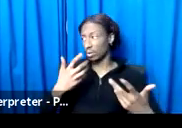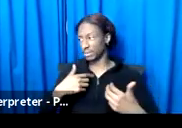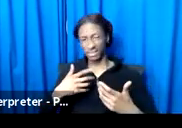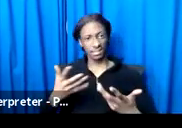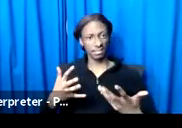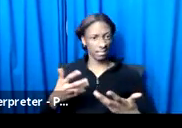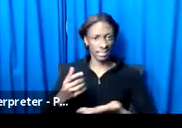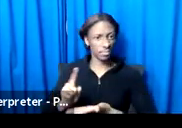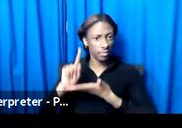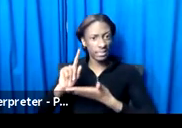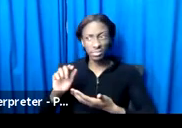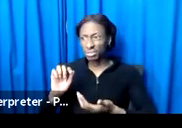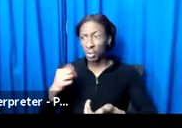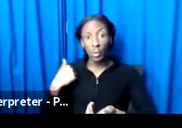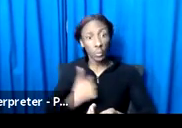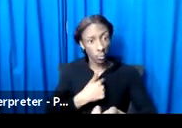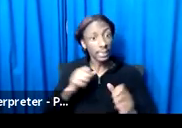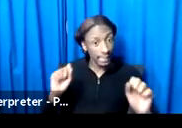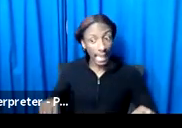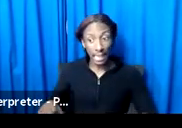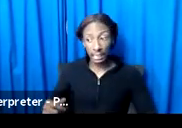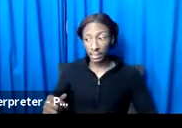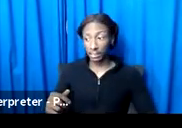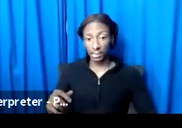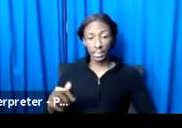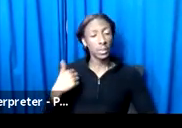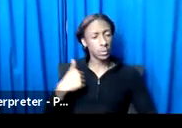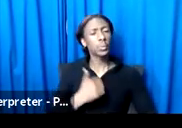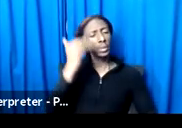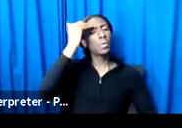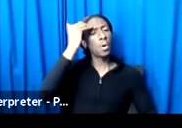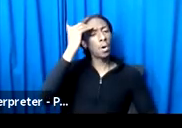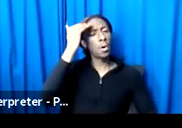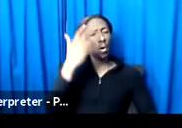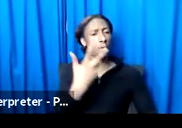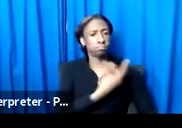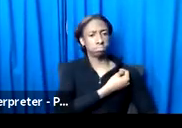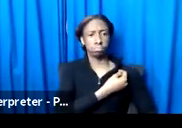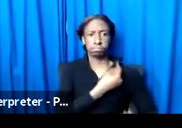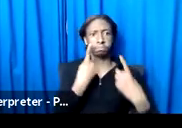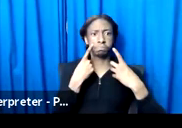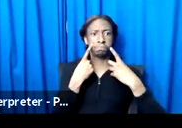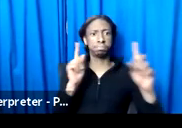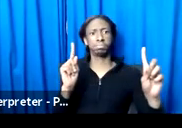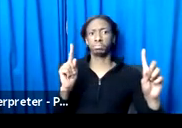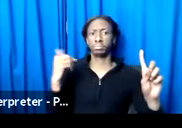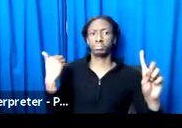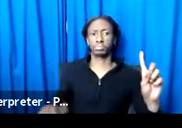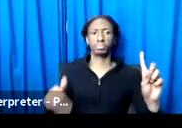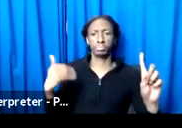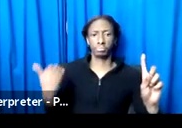privilege, we can, and as we know that the vaccine is very effective in child